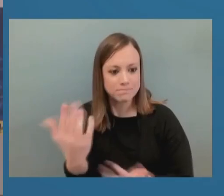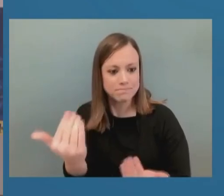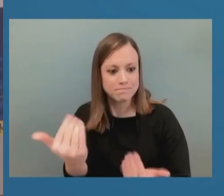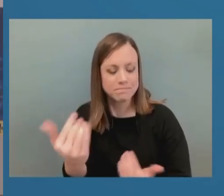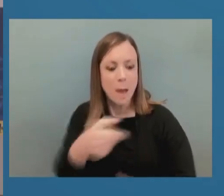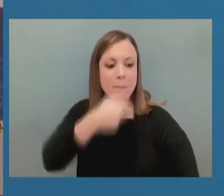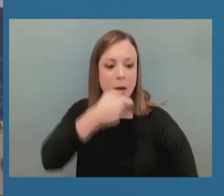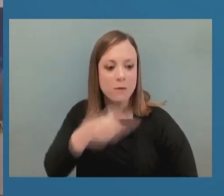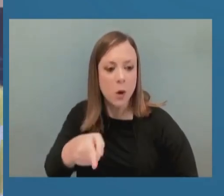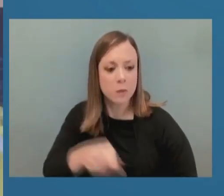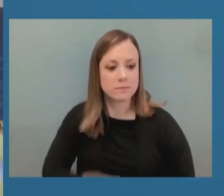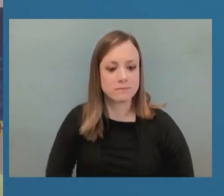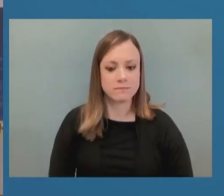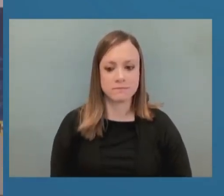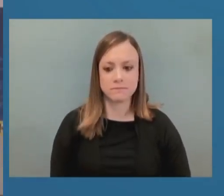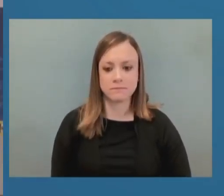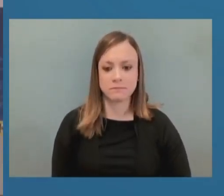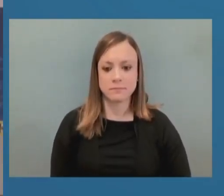microphone for you.